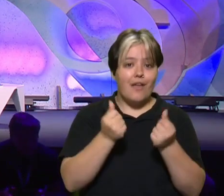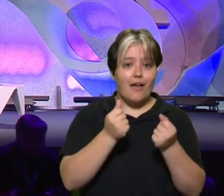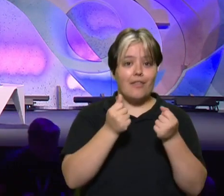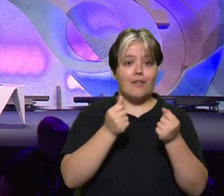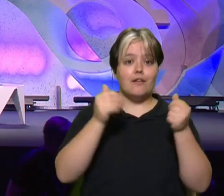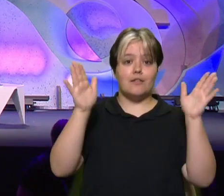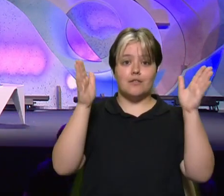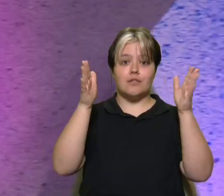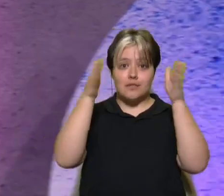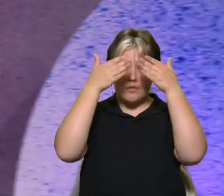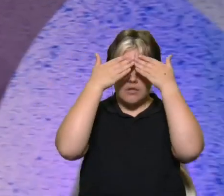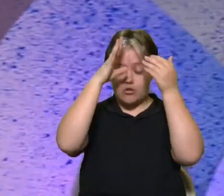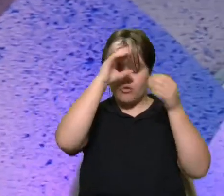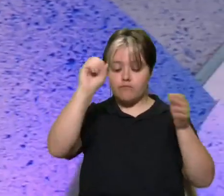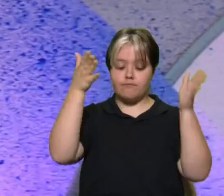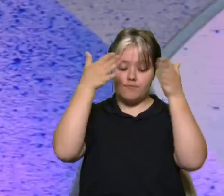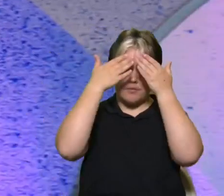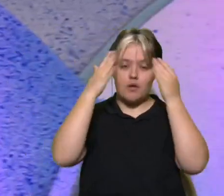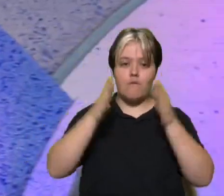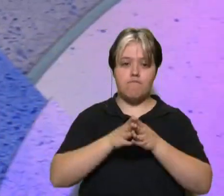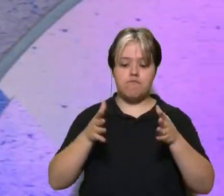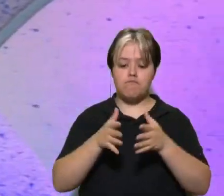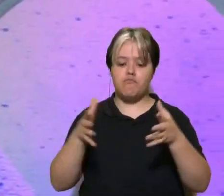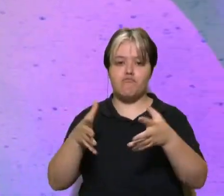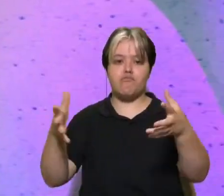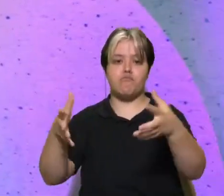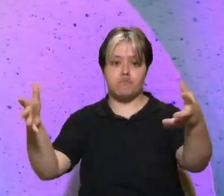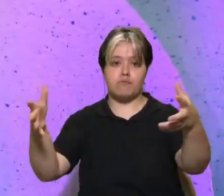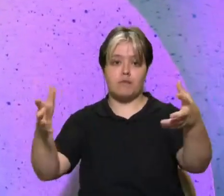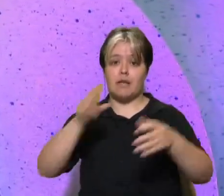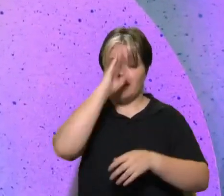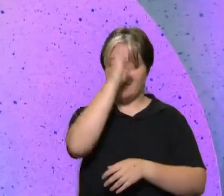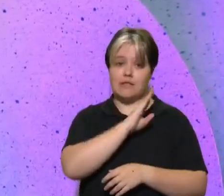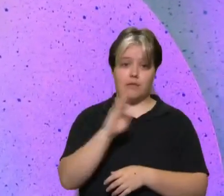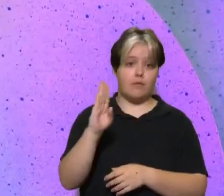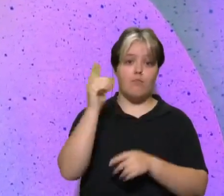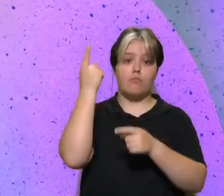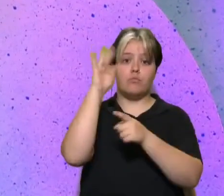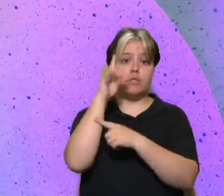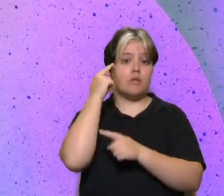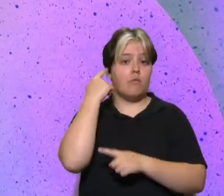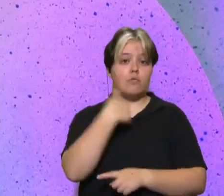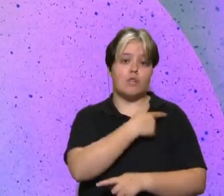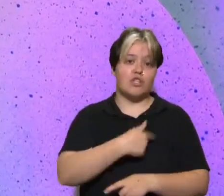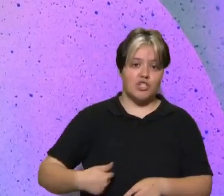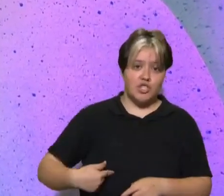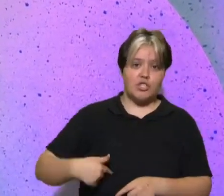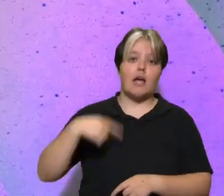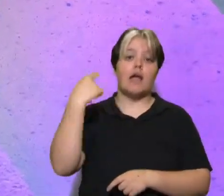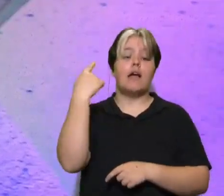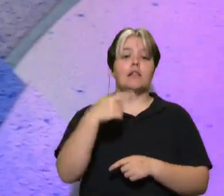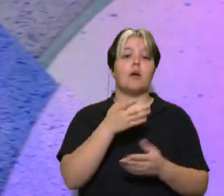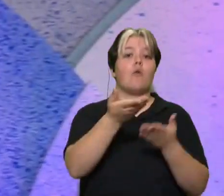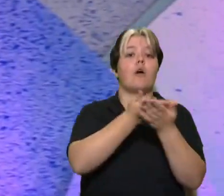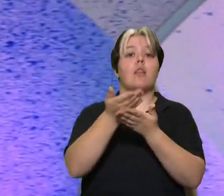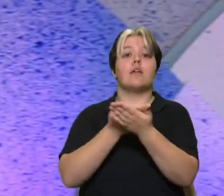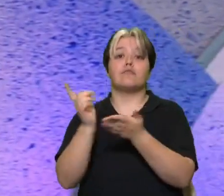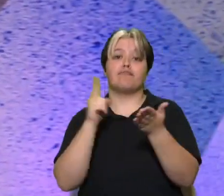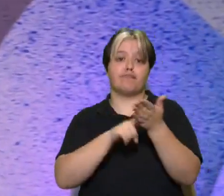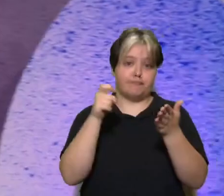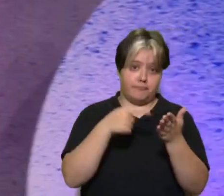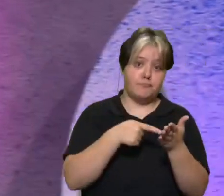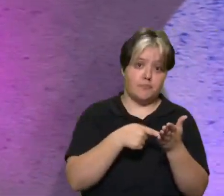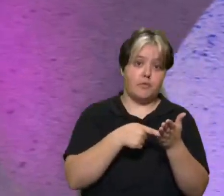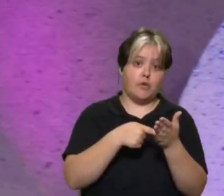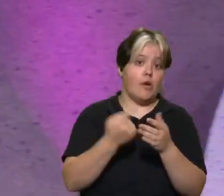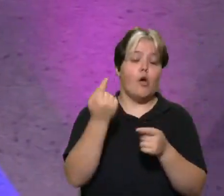the authoritarian regimes have increased in the world. We know that in China, there's a great tension with the United